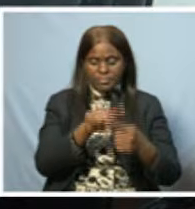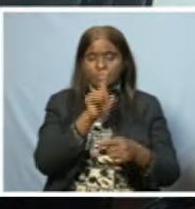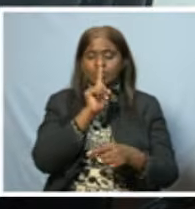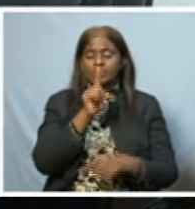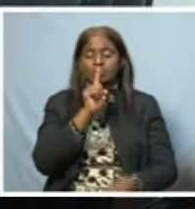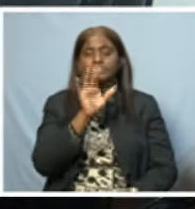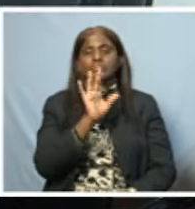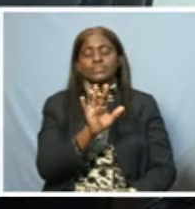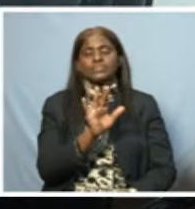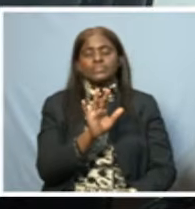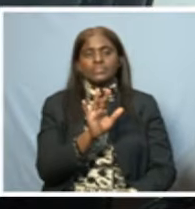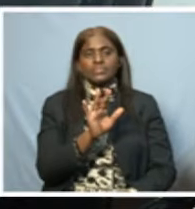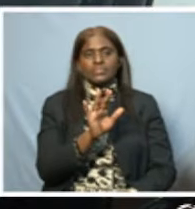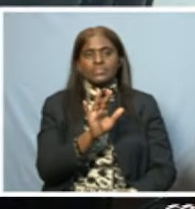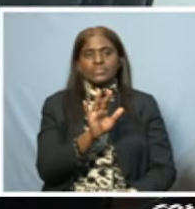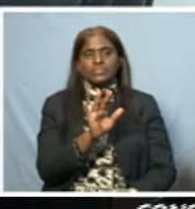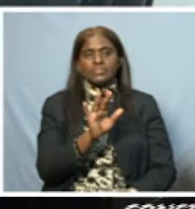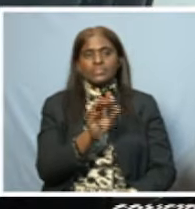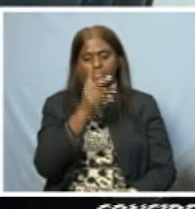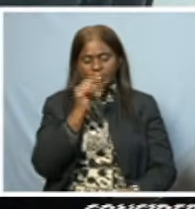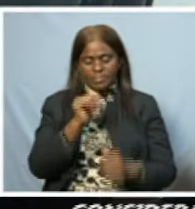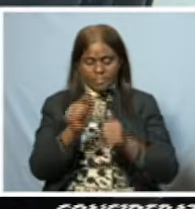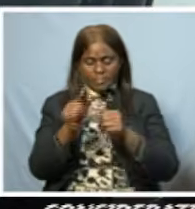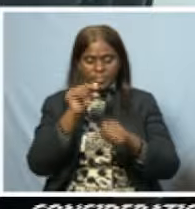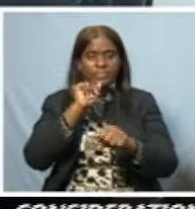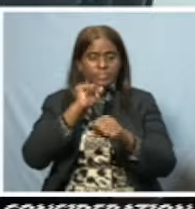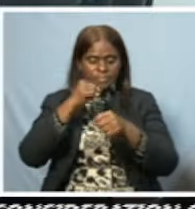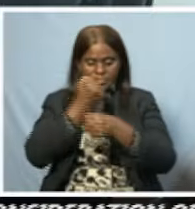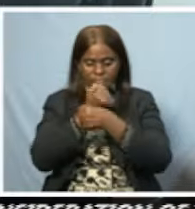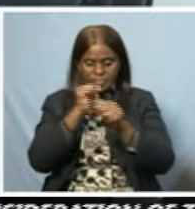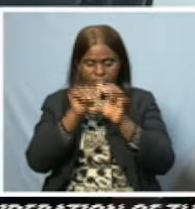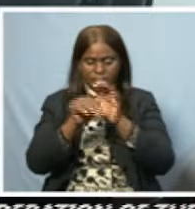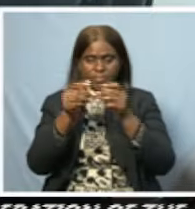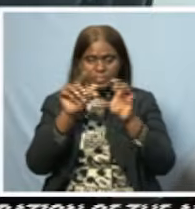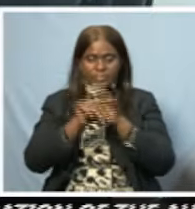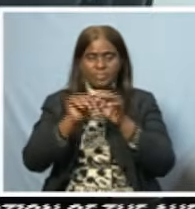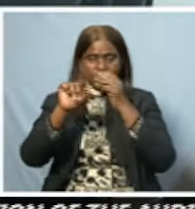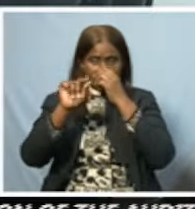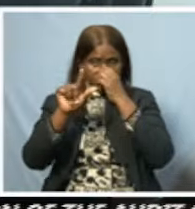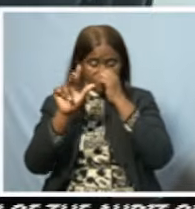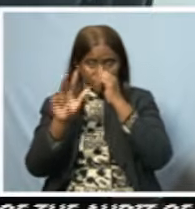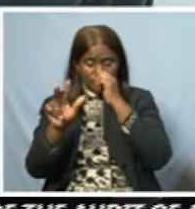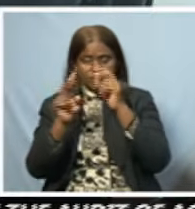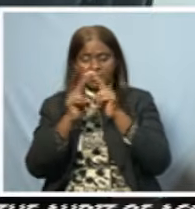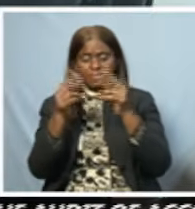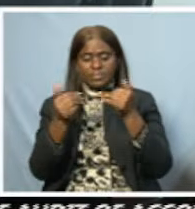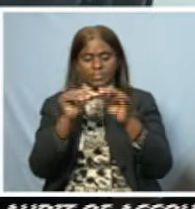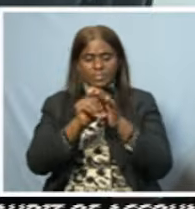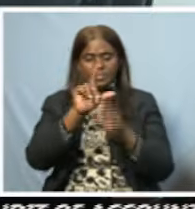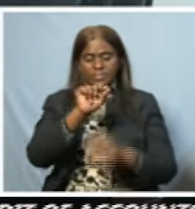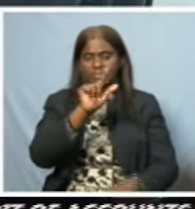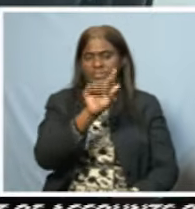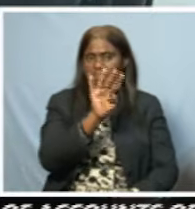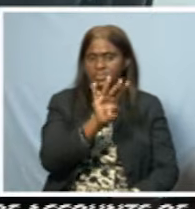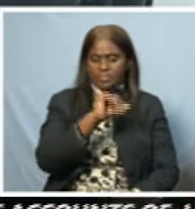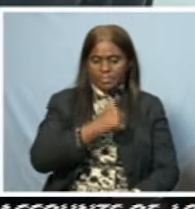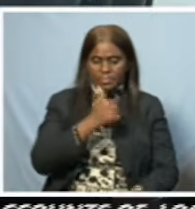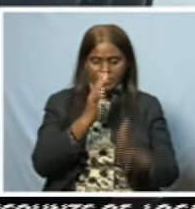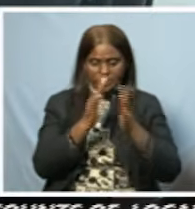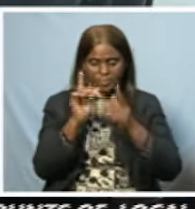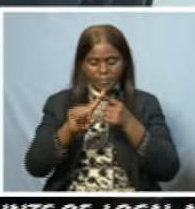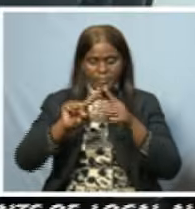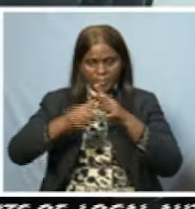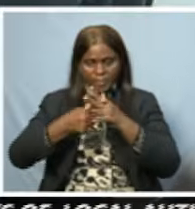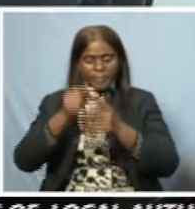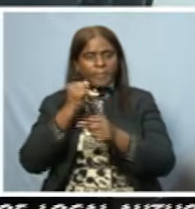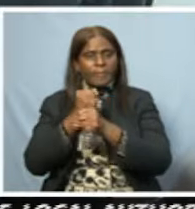needed, and that saving our as well as matters in time, which surrounding procurement. The dumping site, all